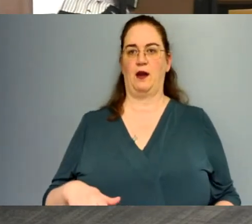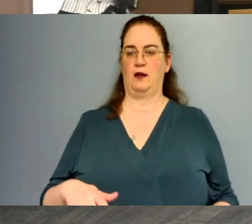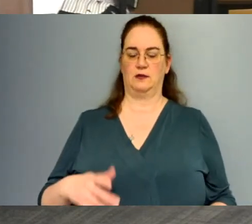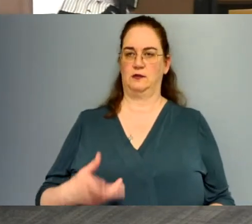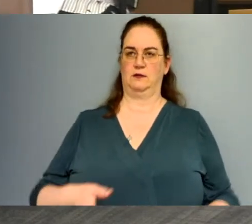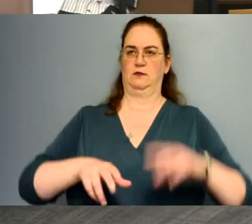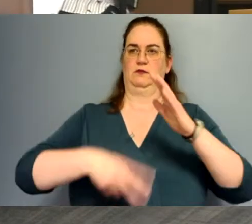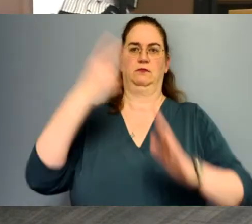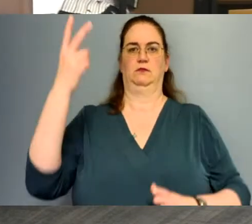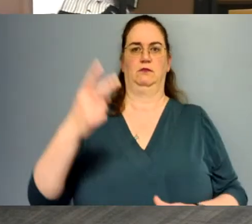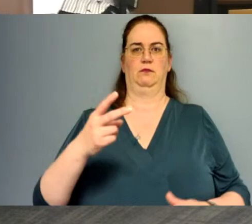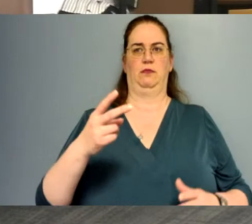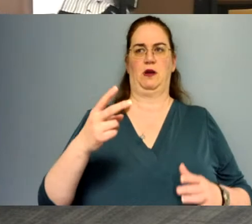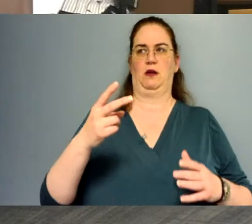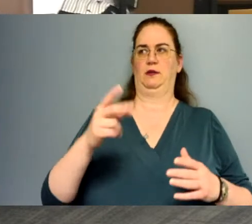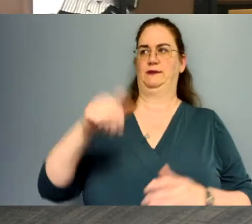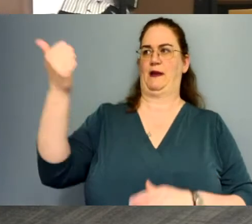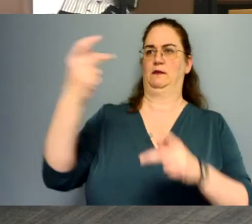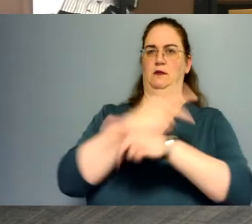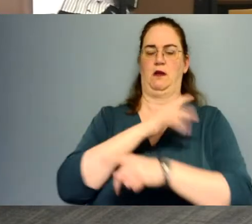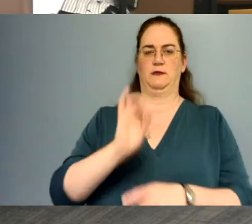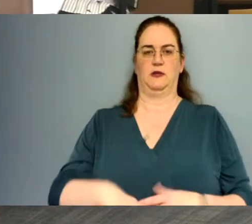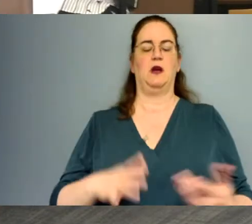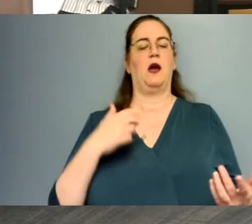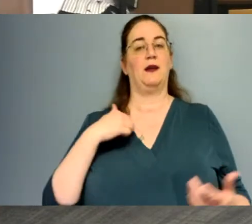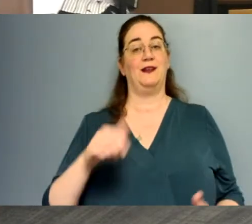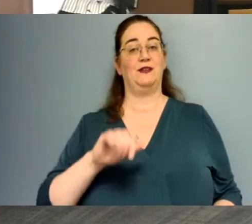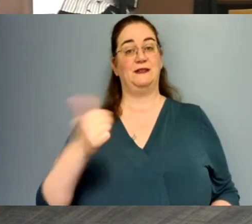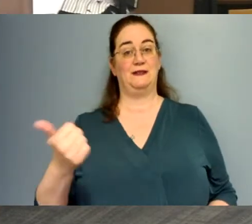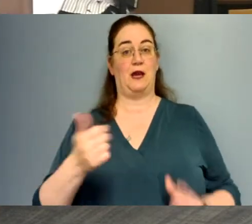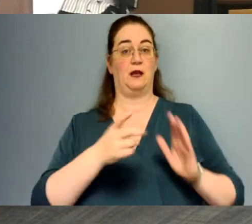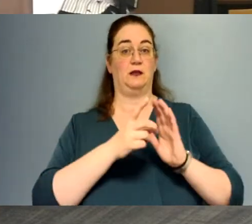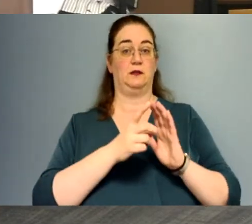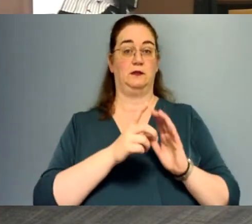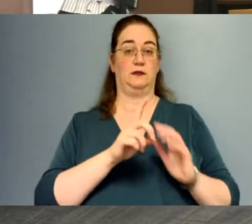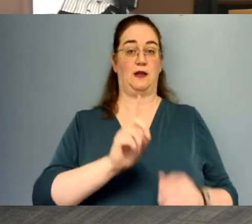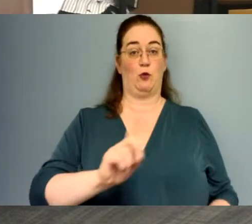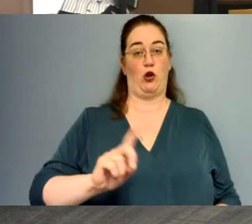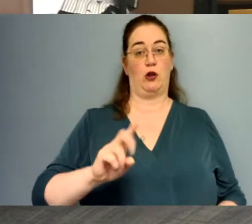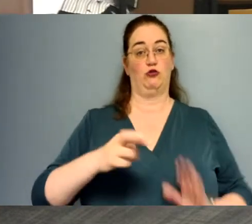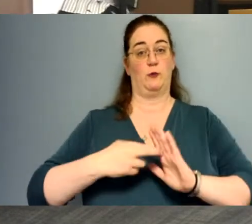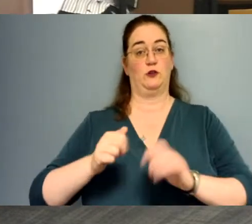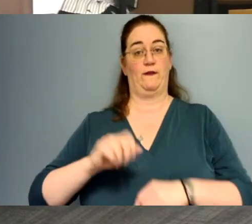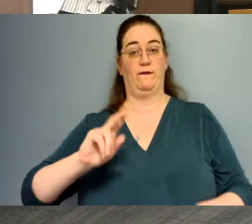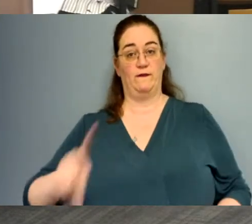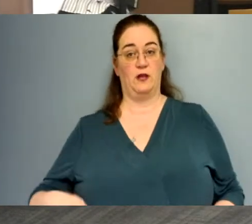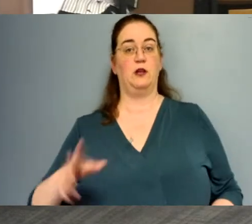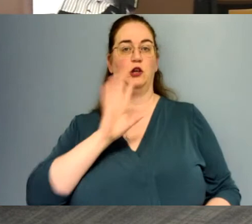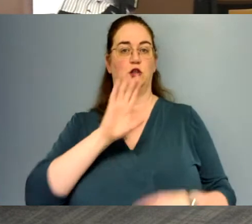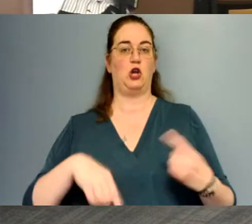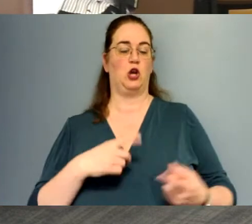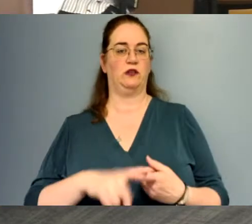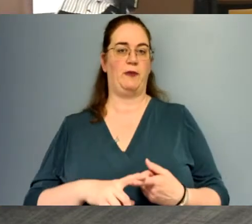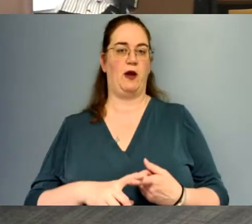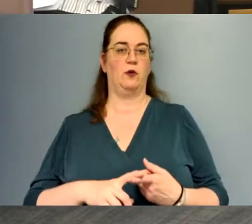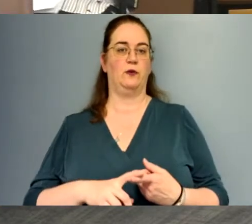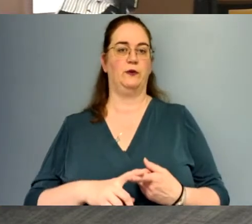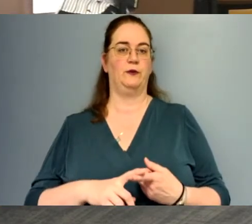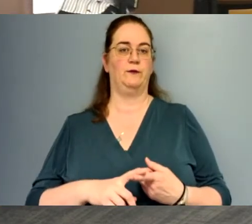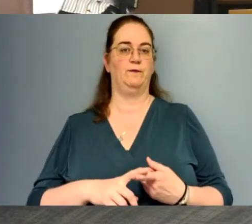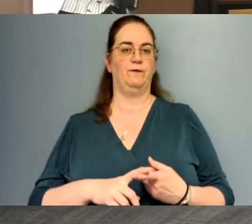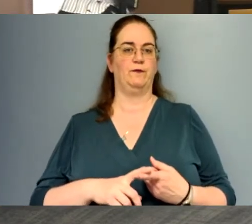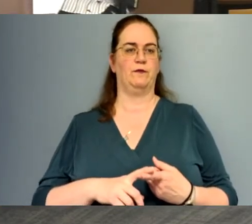10. And even 10 Democrats, representatives from Philly, talked about impeaching